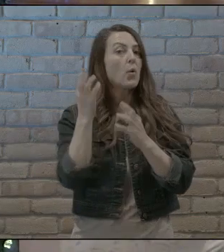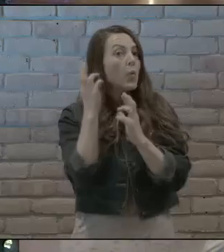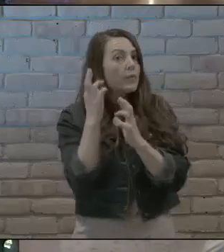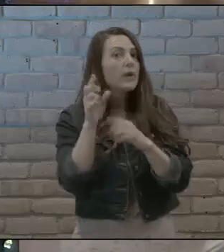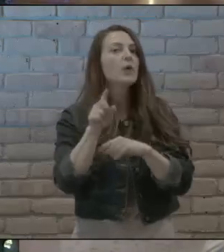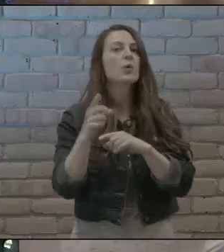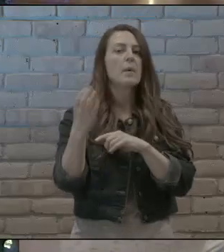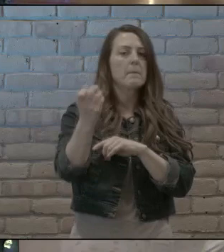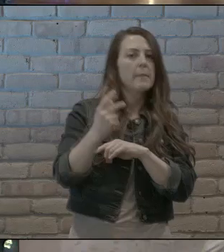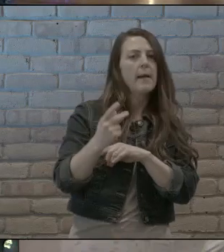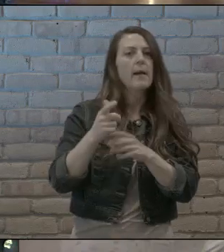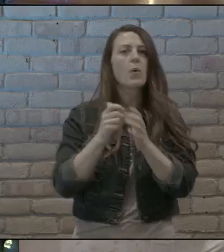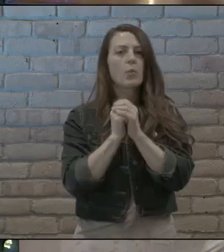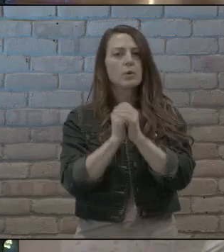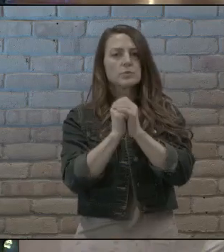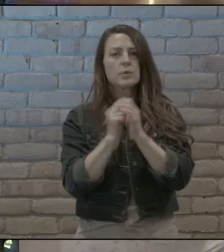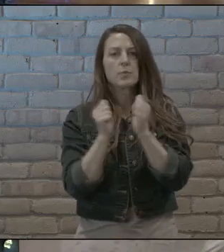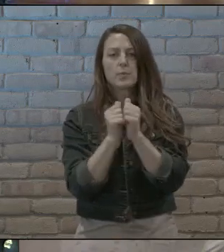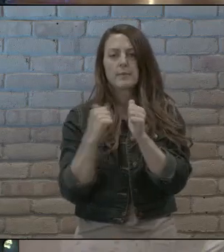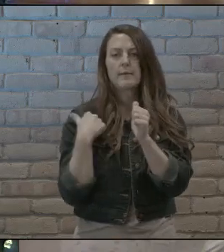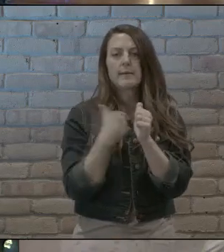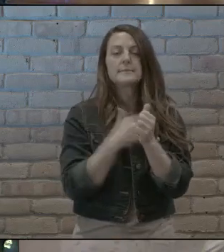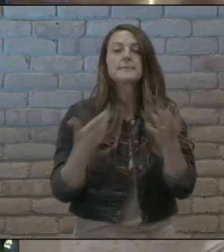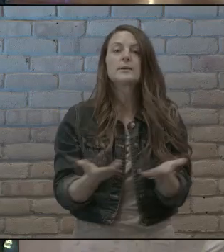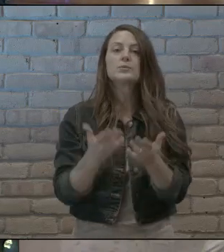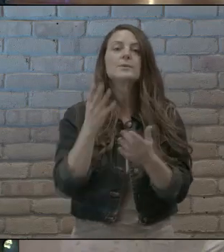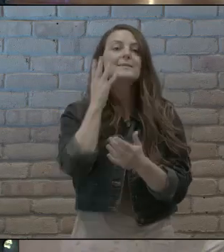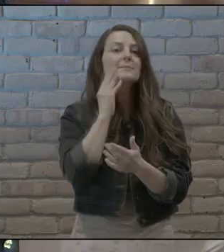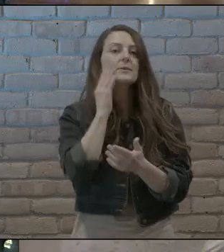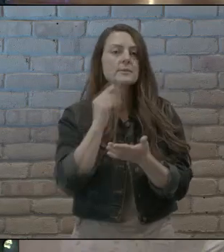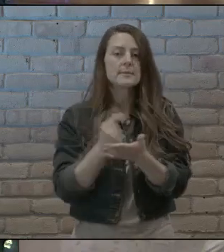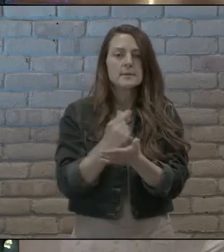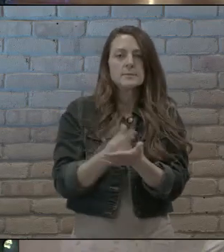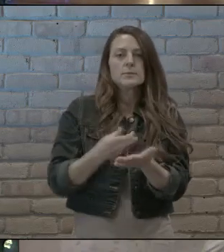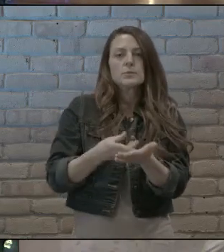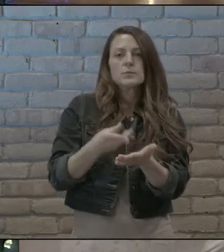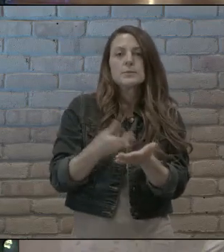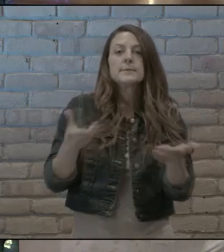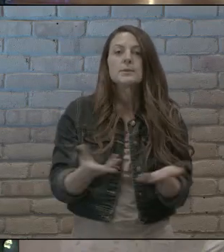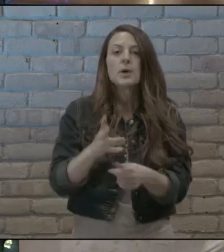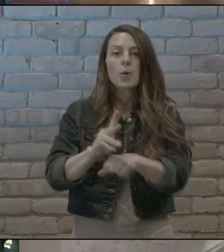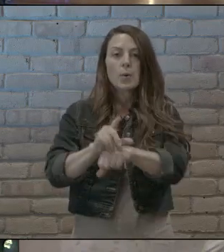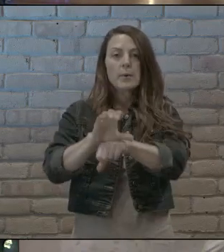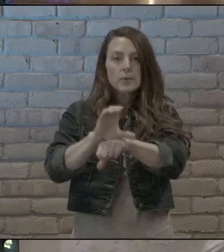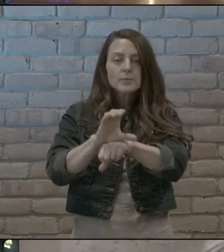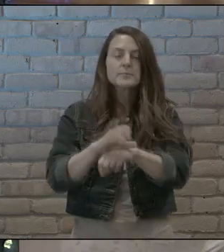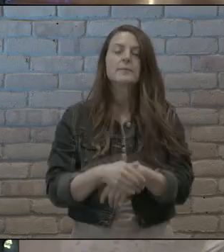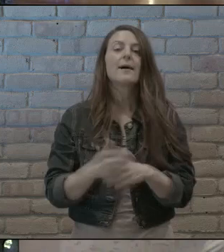to worship with us here, to experience the gospel truth here at Woodbury Lutheran,